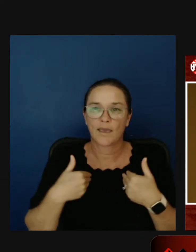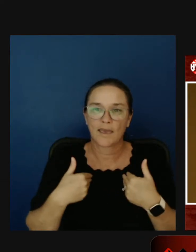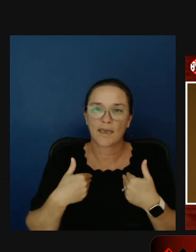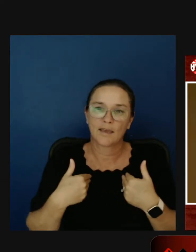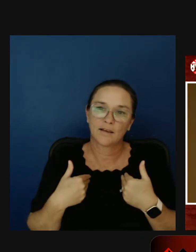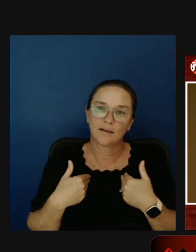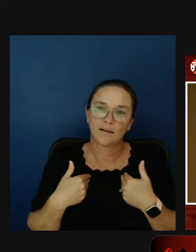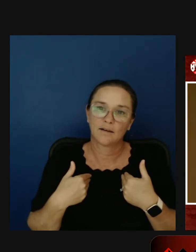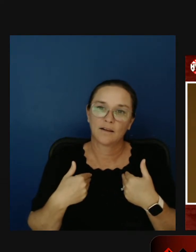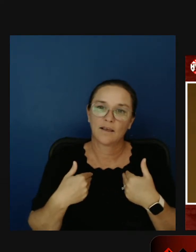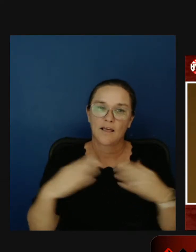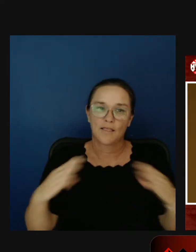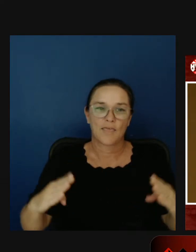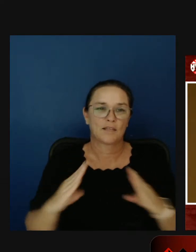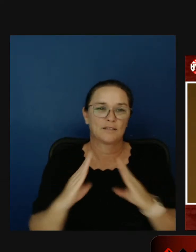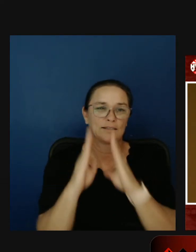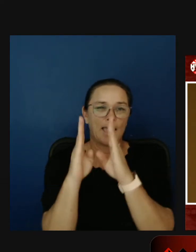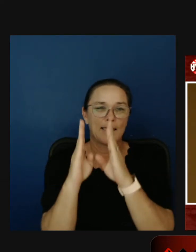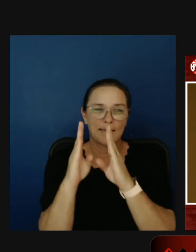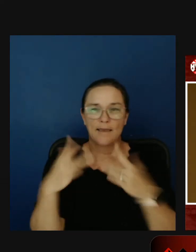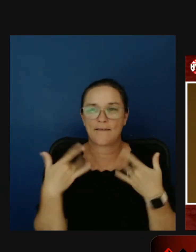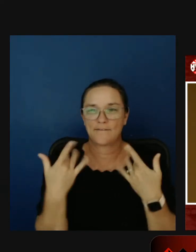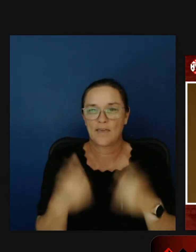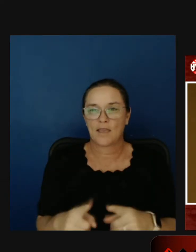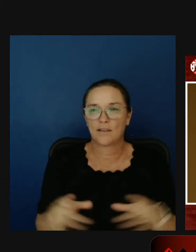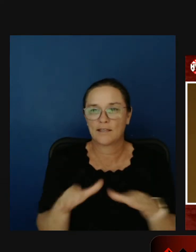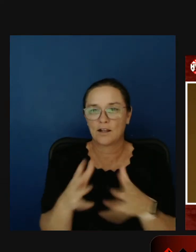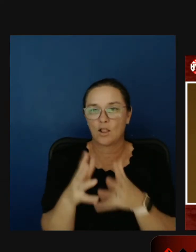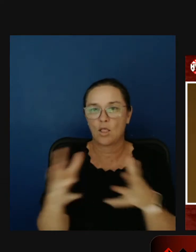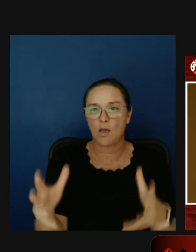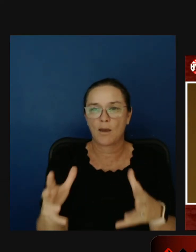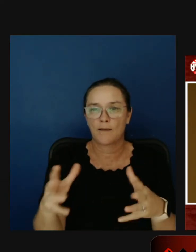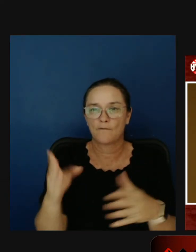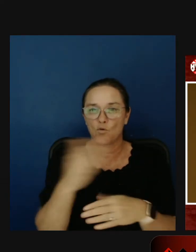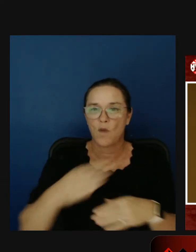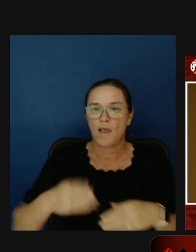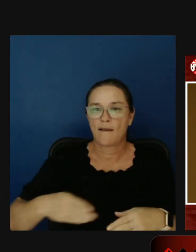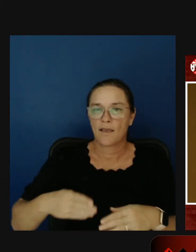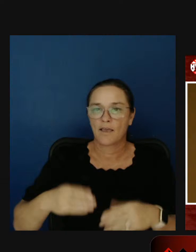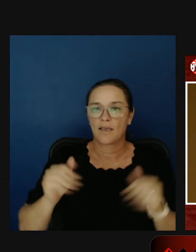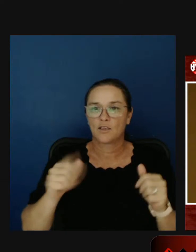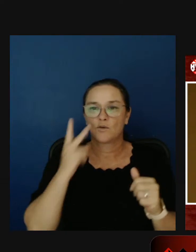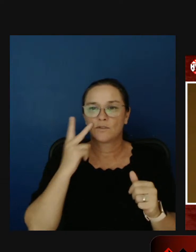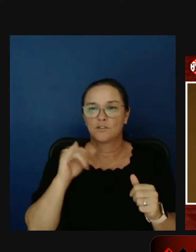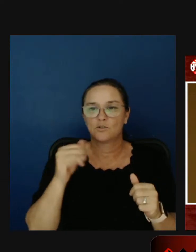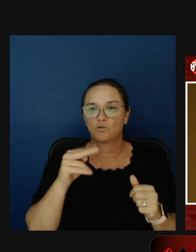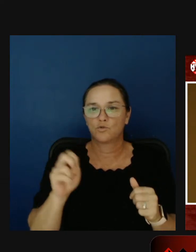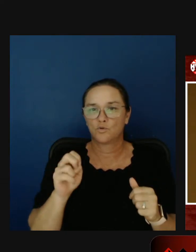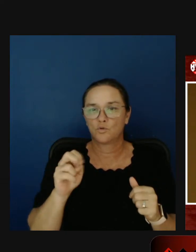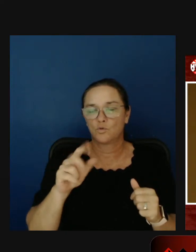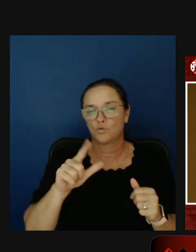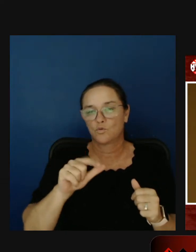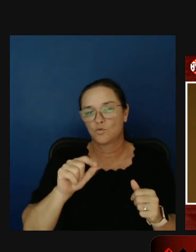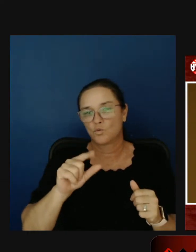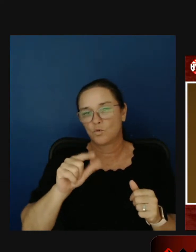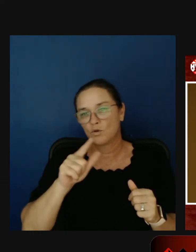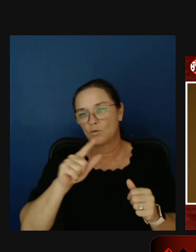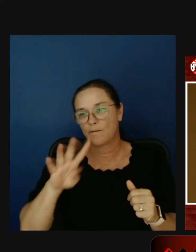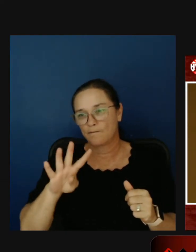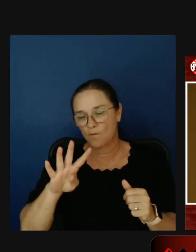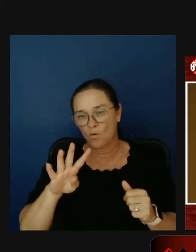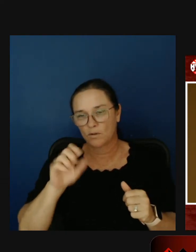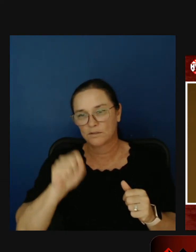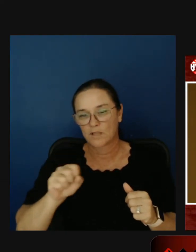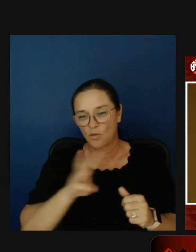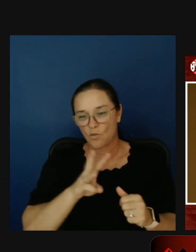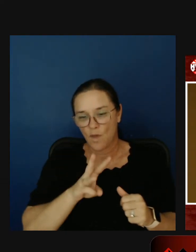dike event that came down and did a lot of cracking. Here you can see the June 2024 Southwest Rift Zone eruption. It's outlined here.